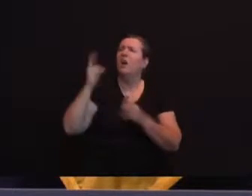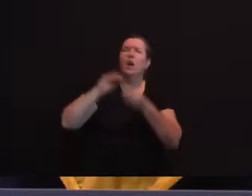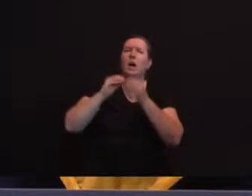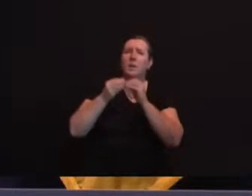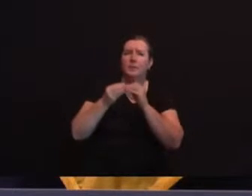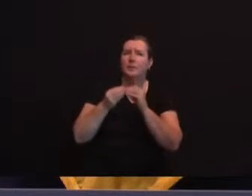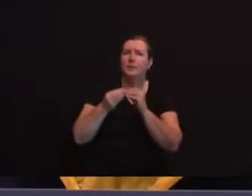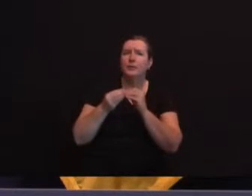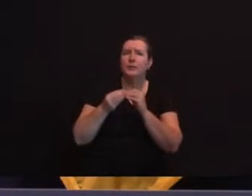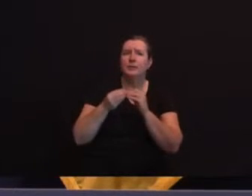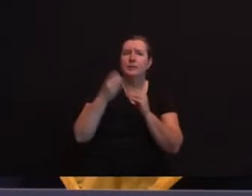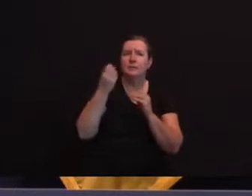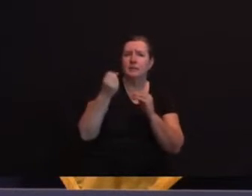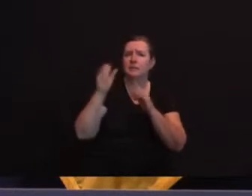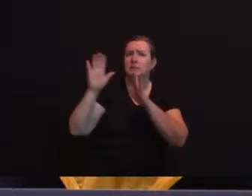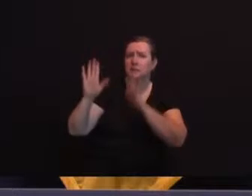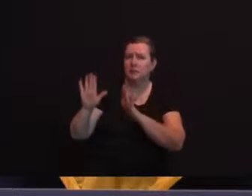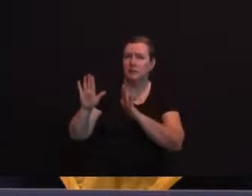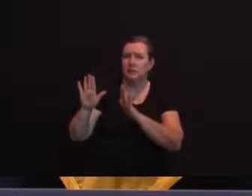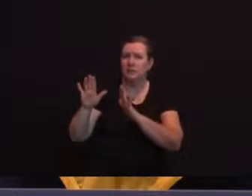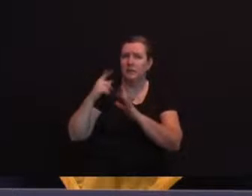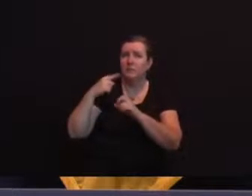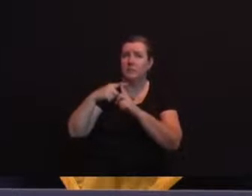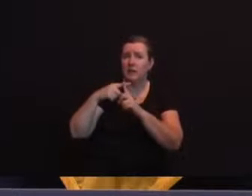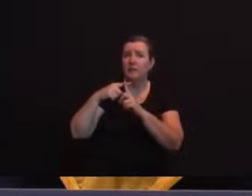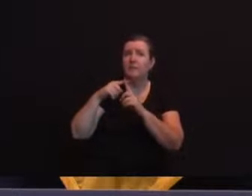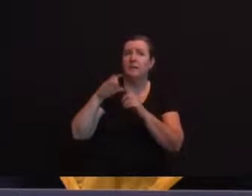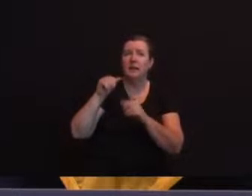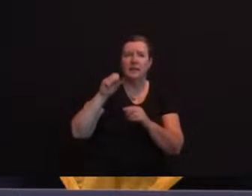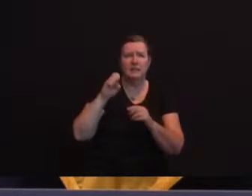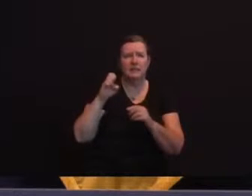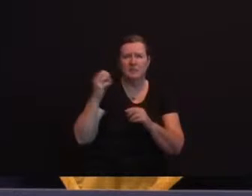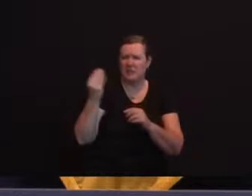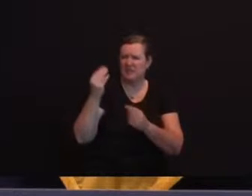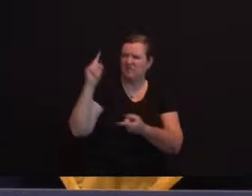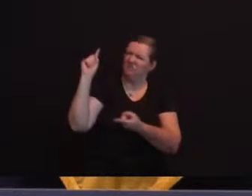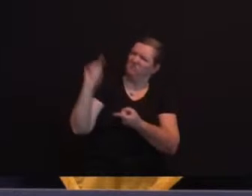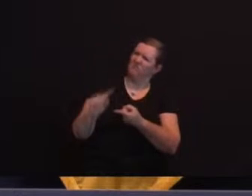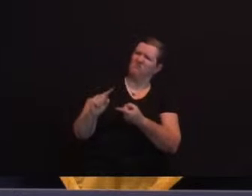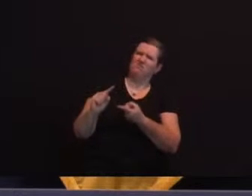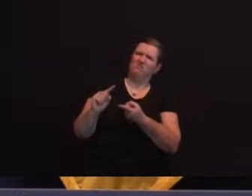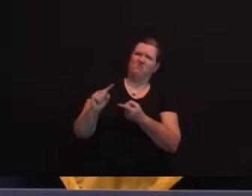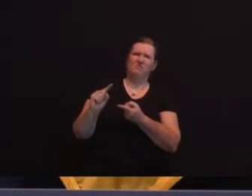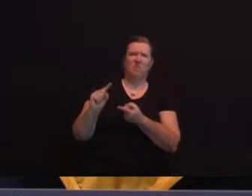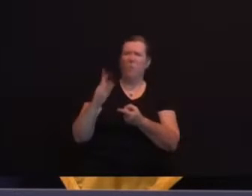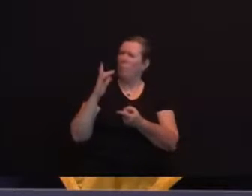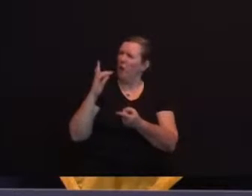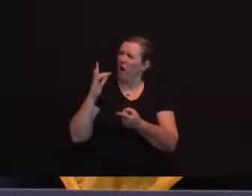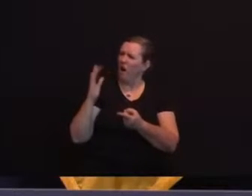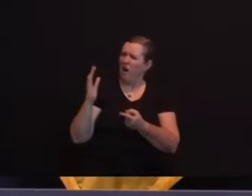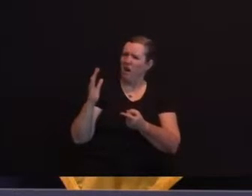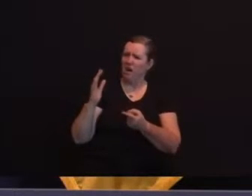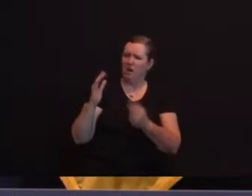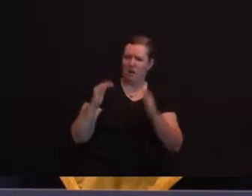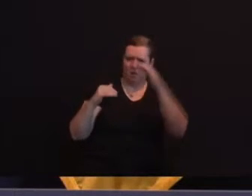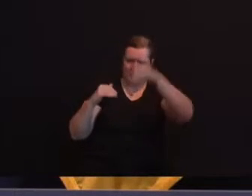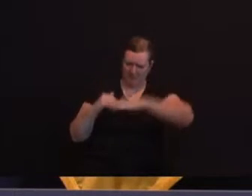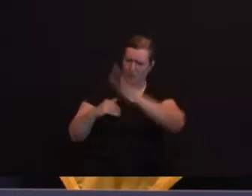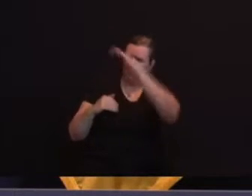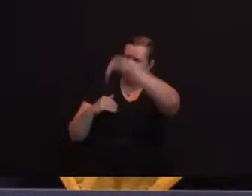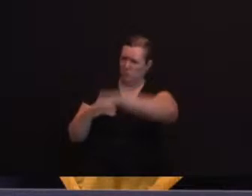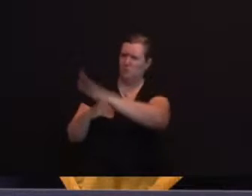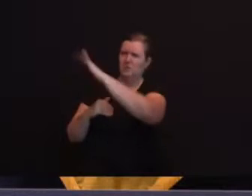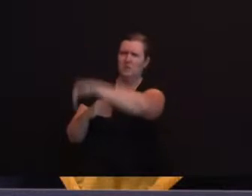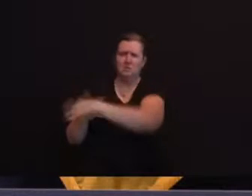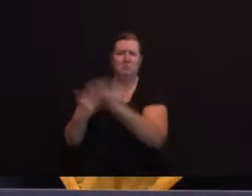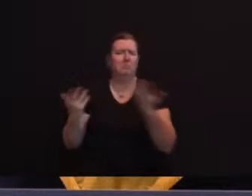going up, going down? And how can you offer to the public a full picture of the coronavirus track in New Jersey without frequently